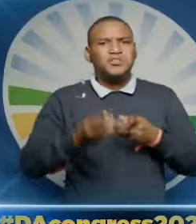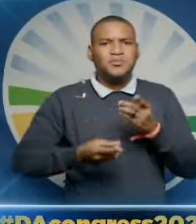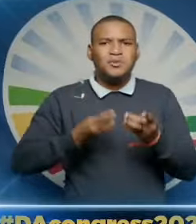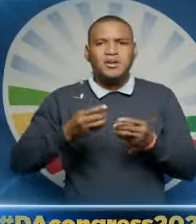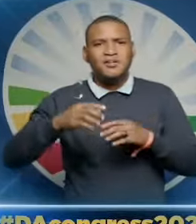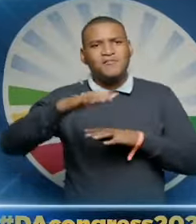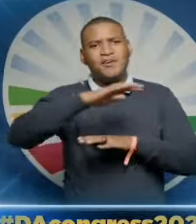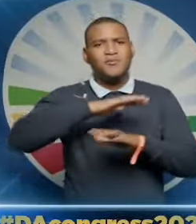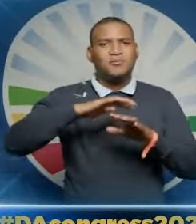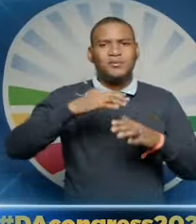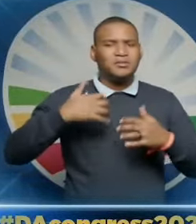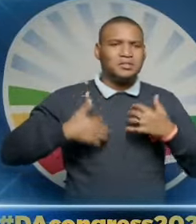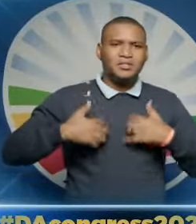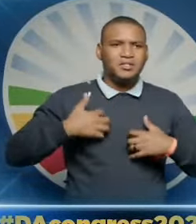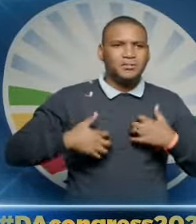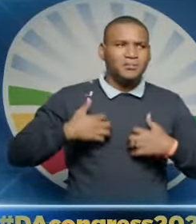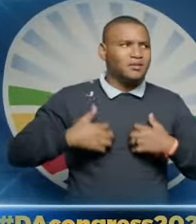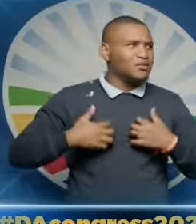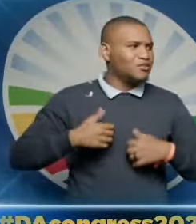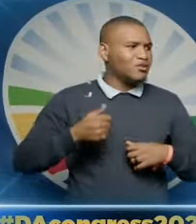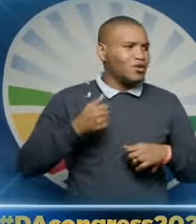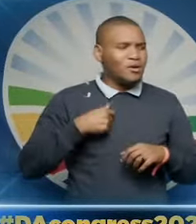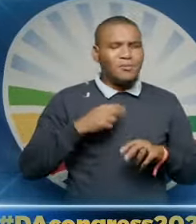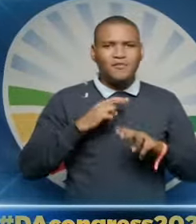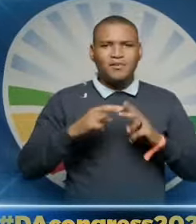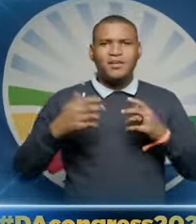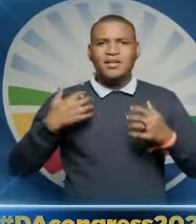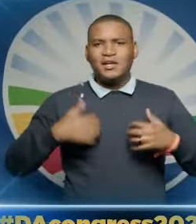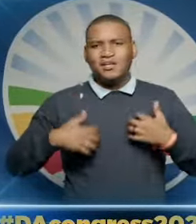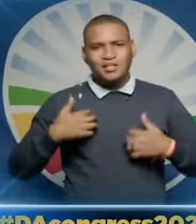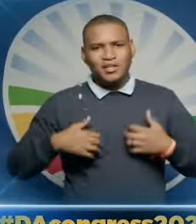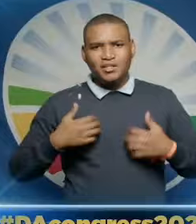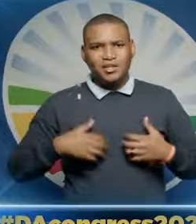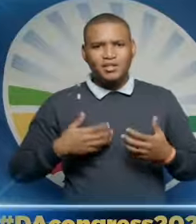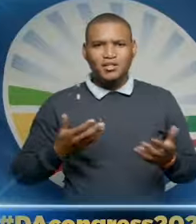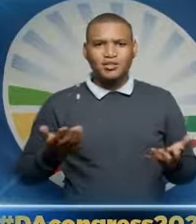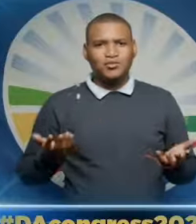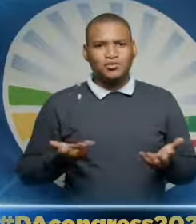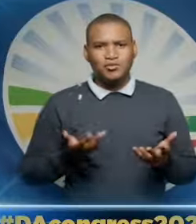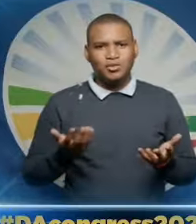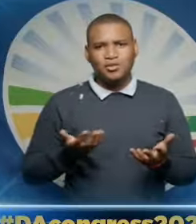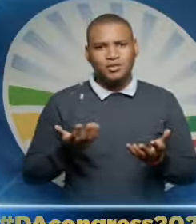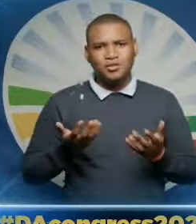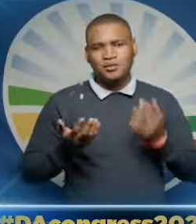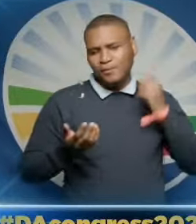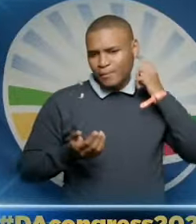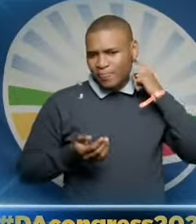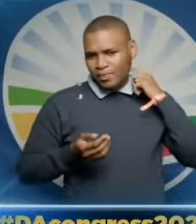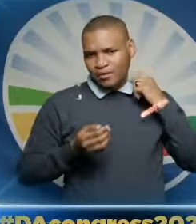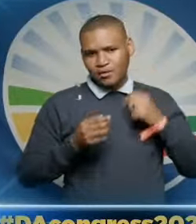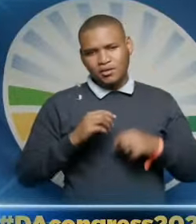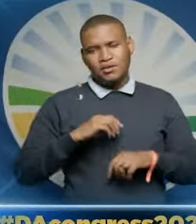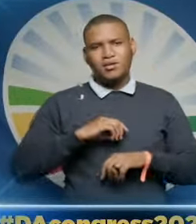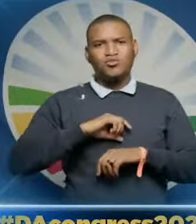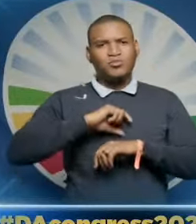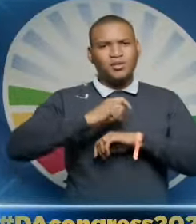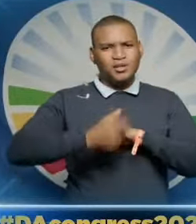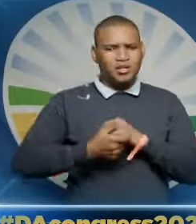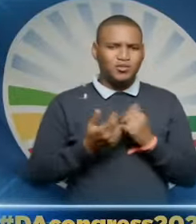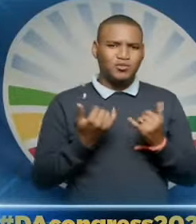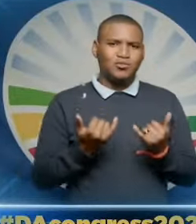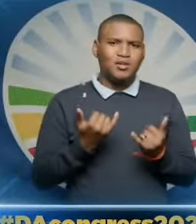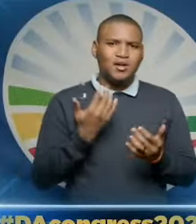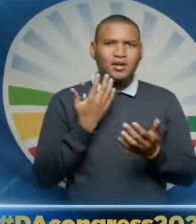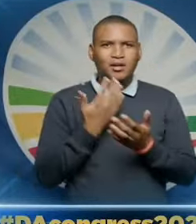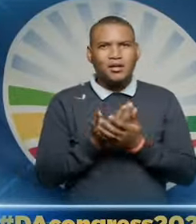excitement? So I am incredibly excited to be at the DA's Federal Congress at the Gallagher. Today I came